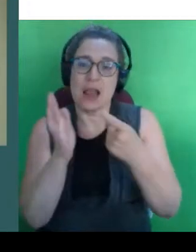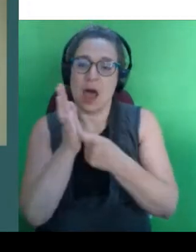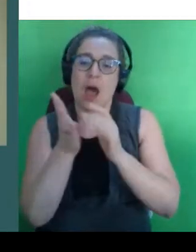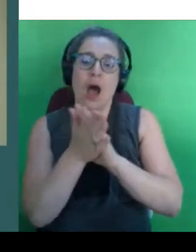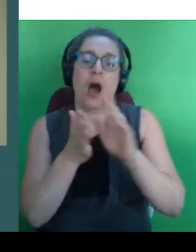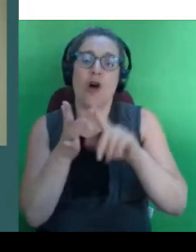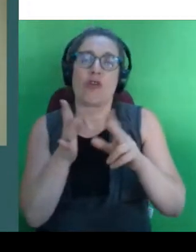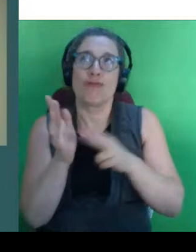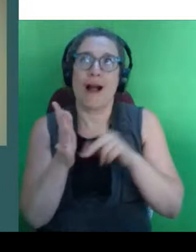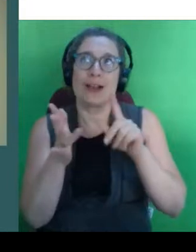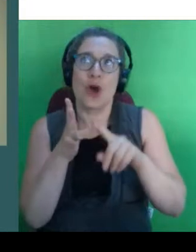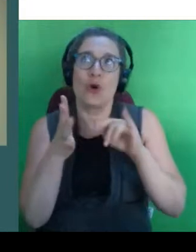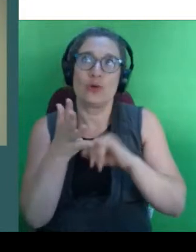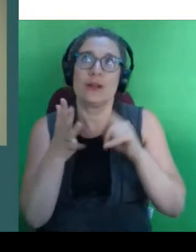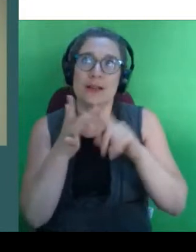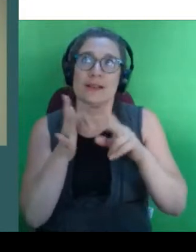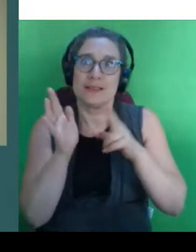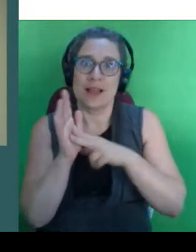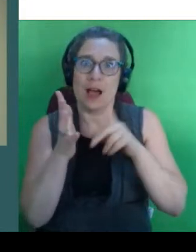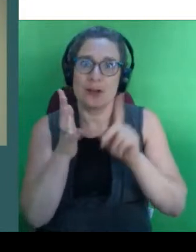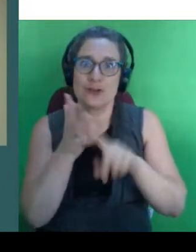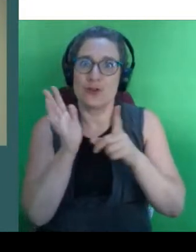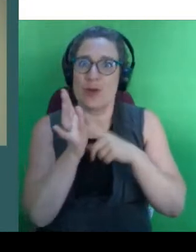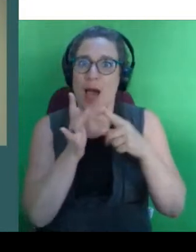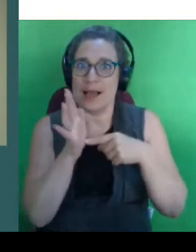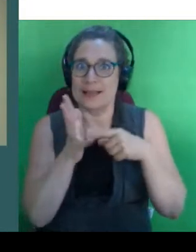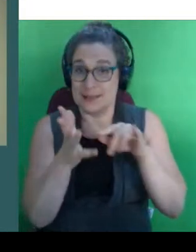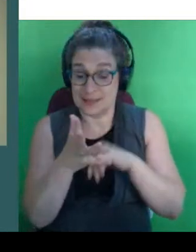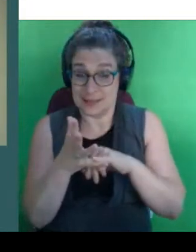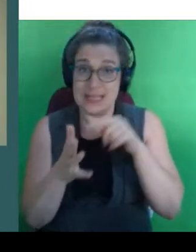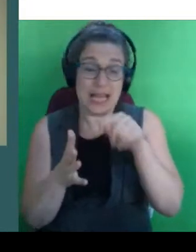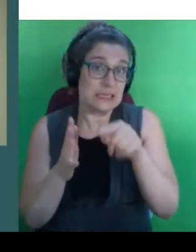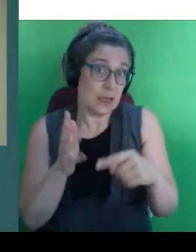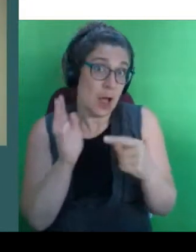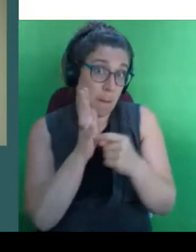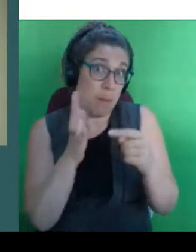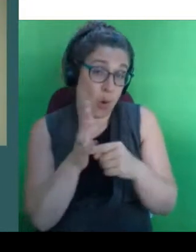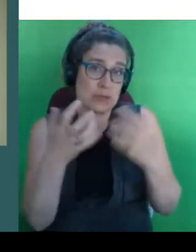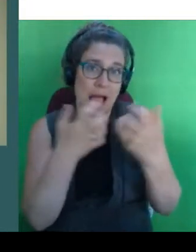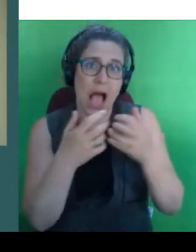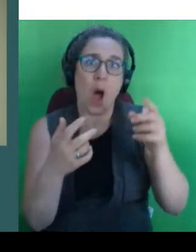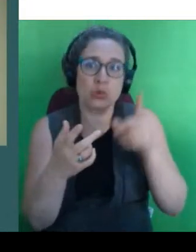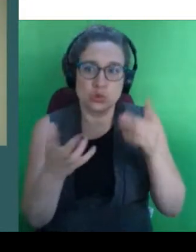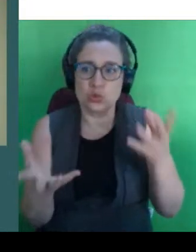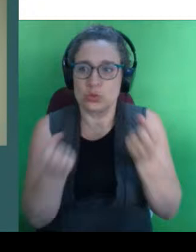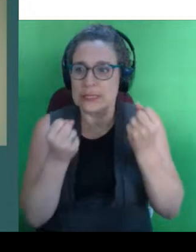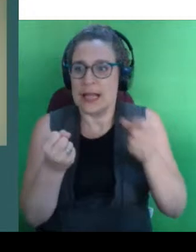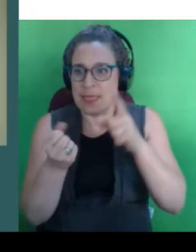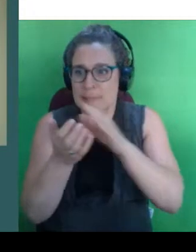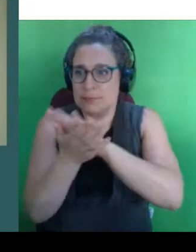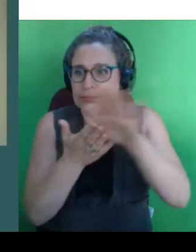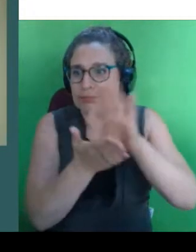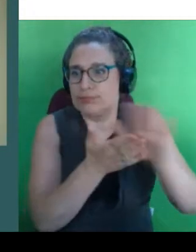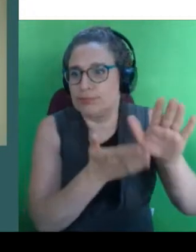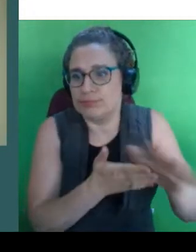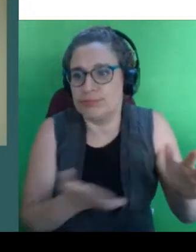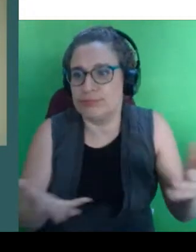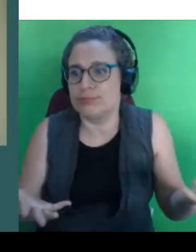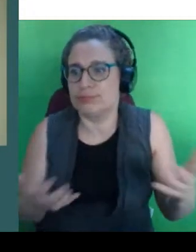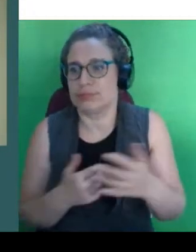getting allergen and allergic mediators out of the nose and washing away quite a lot of